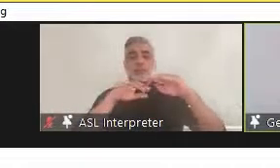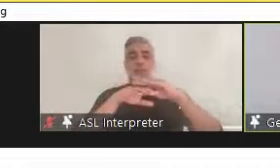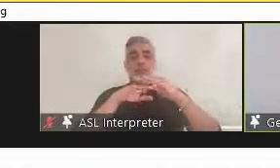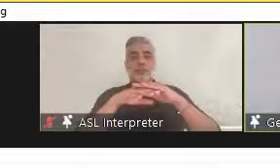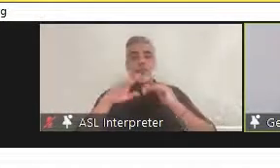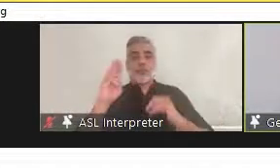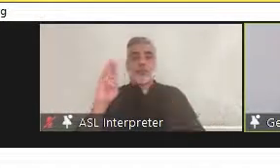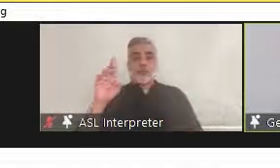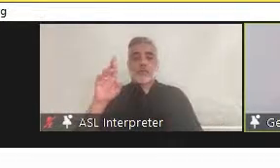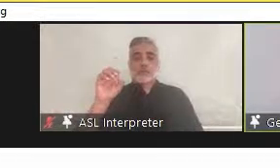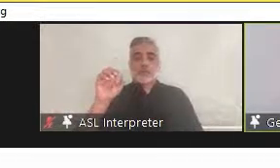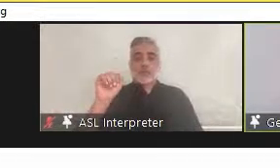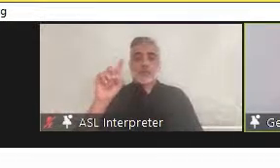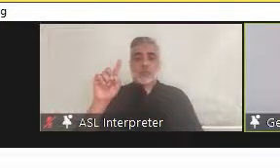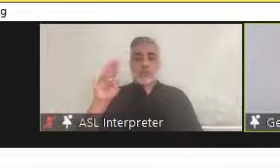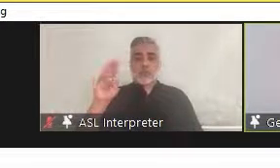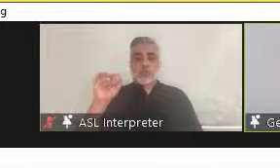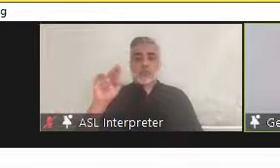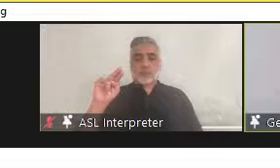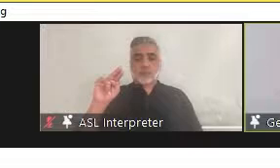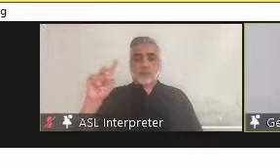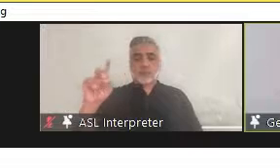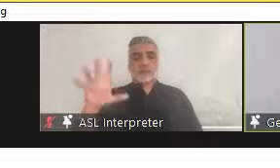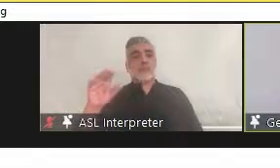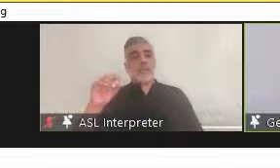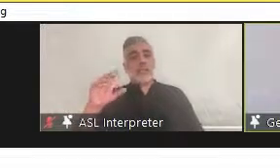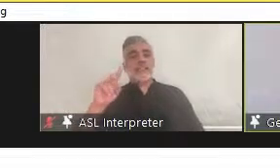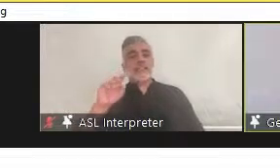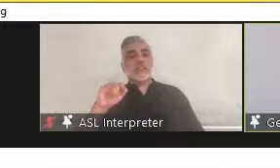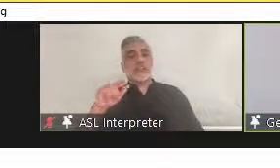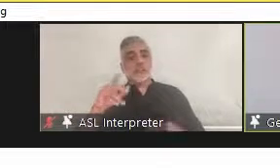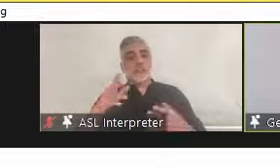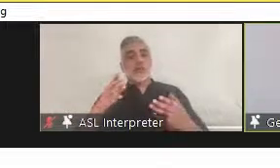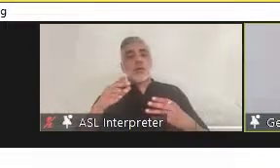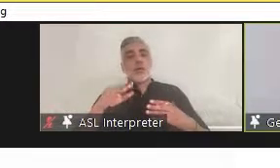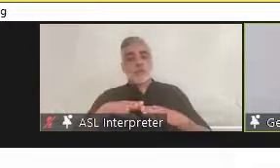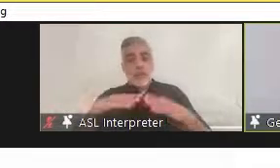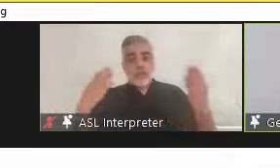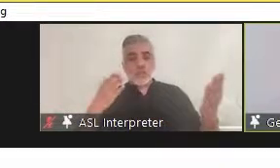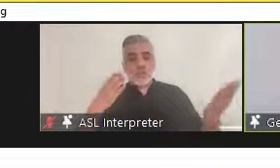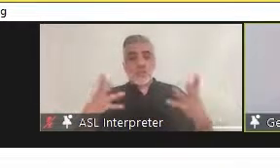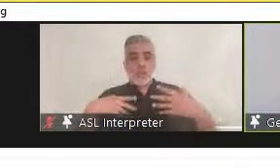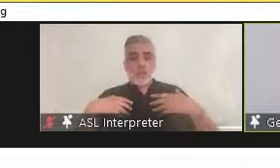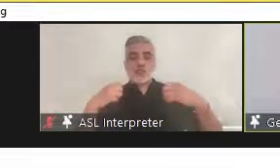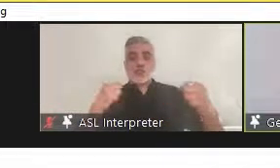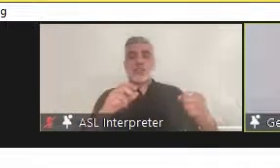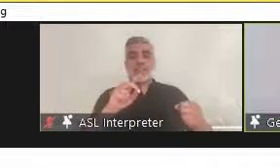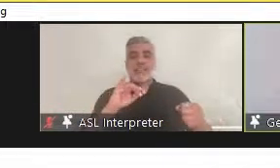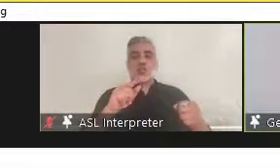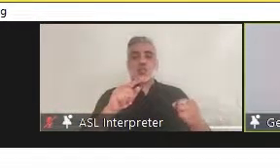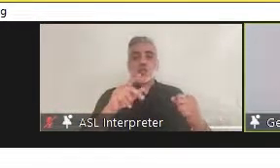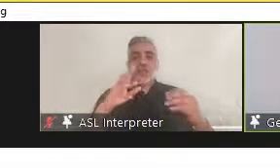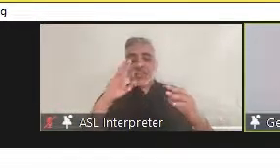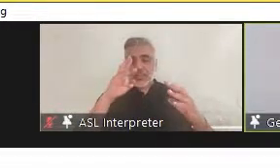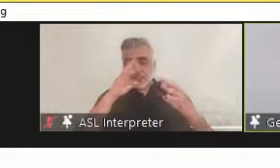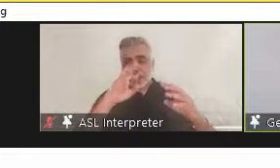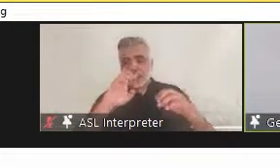broadband and selected digital public services and strengthening the digital innovation